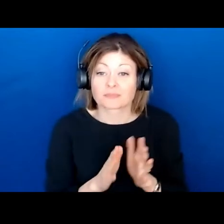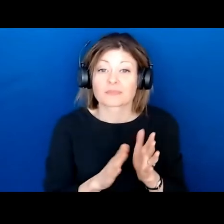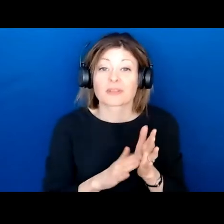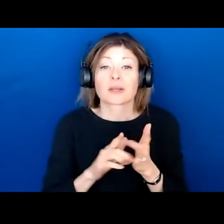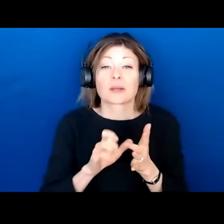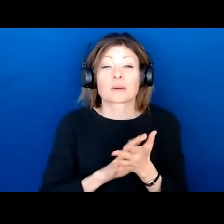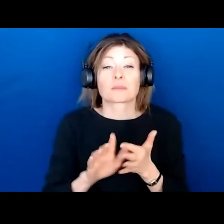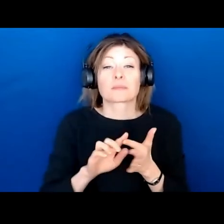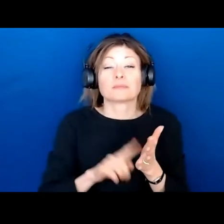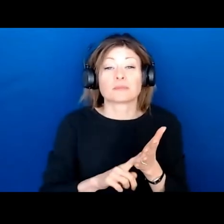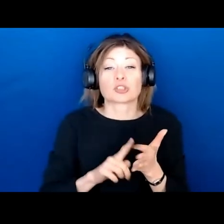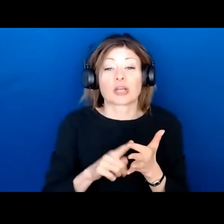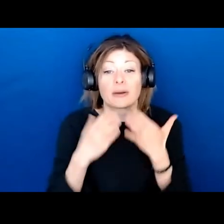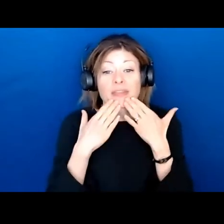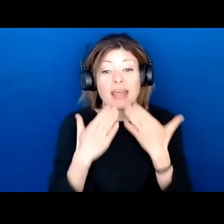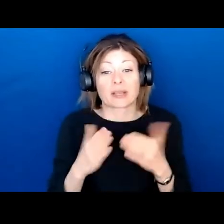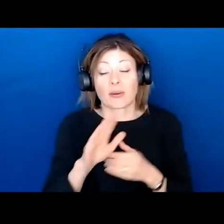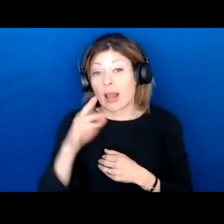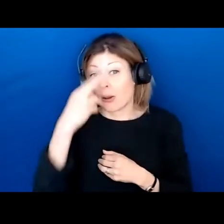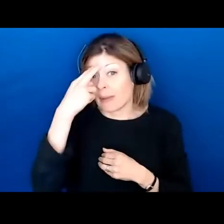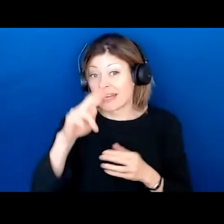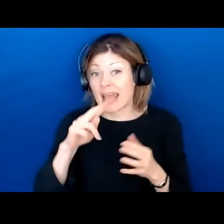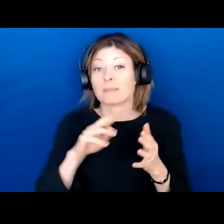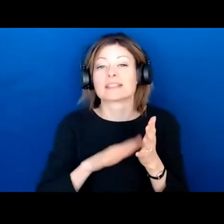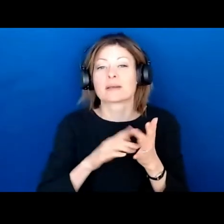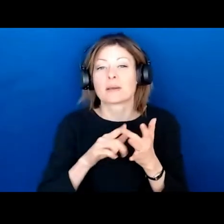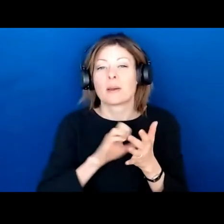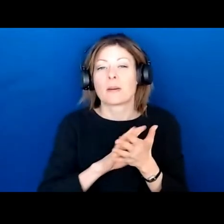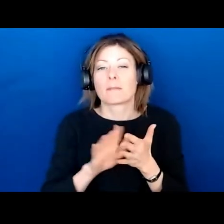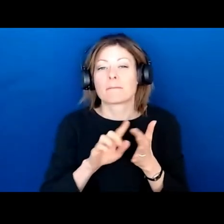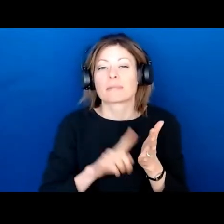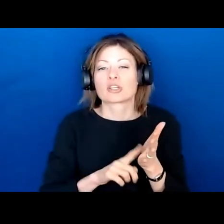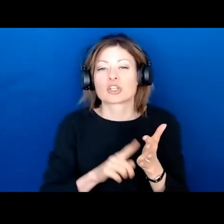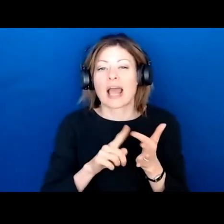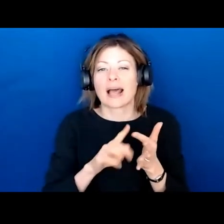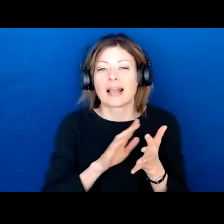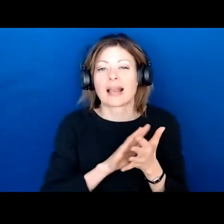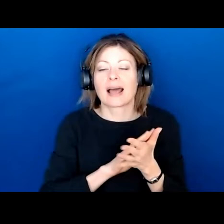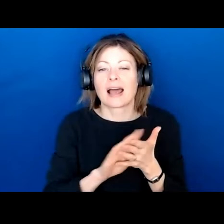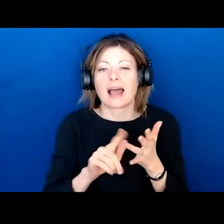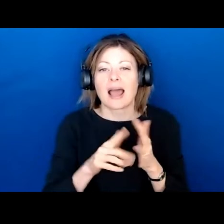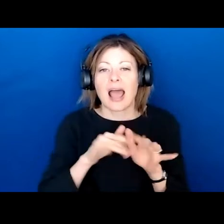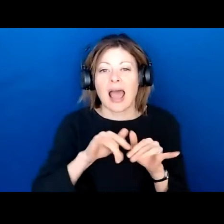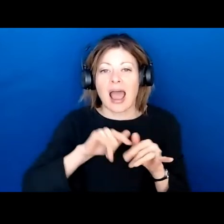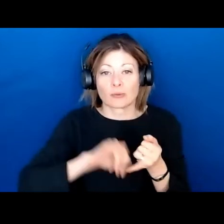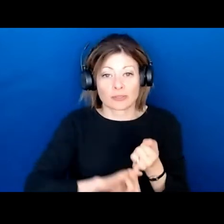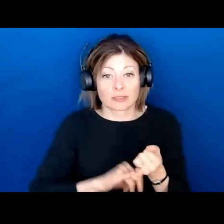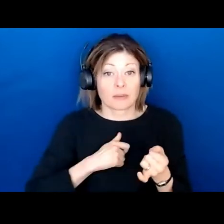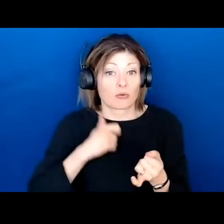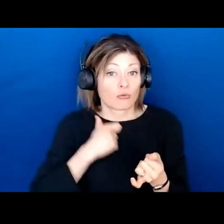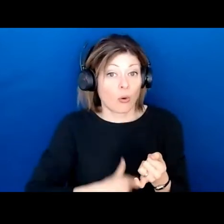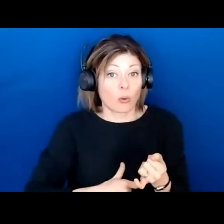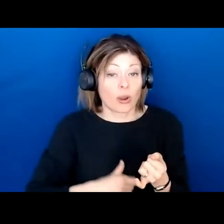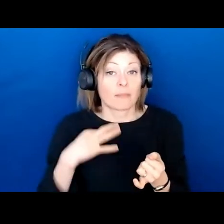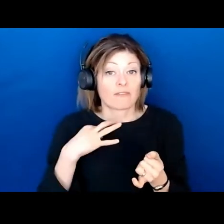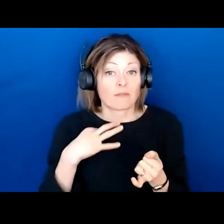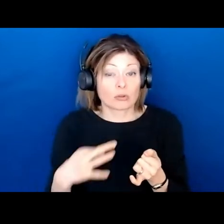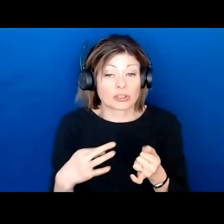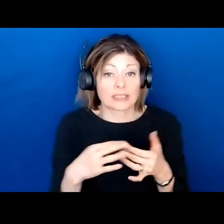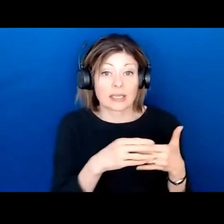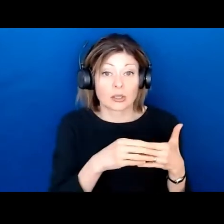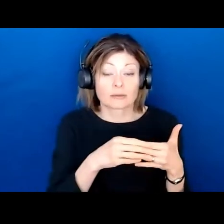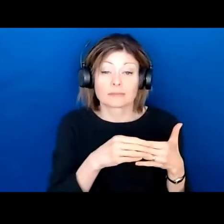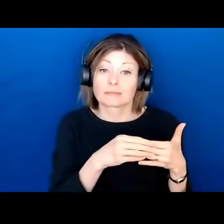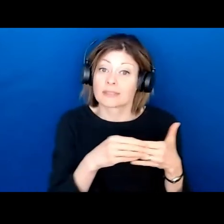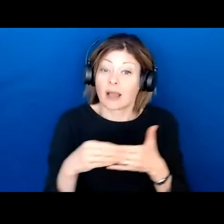my name's Michelle Howes, and I'm a volunteer tour guide at Painshill Park. You couldn't go